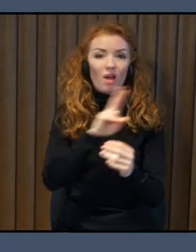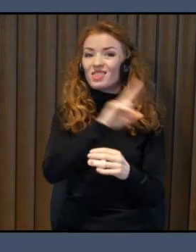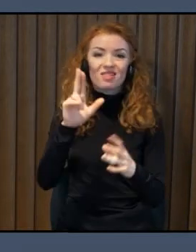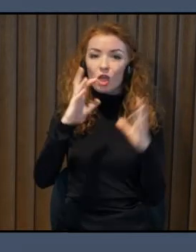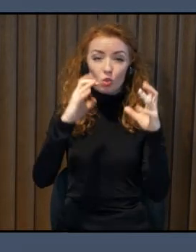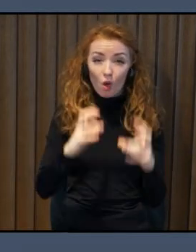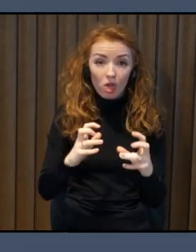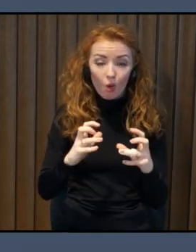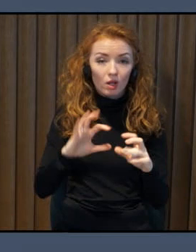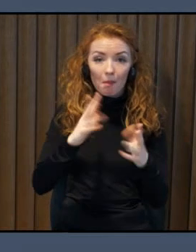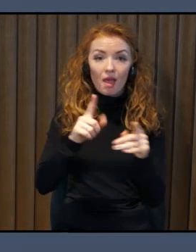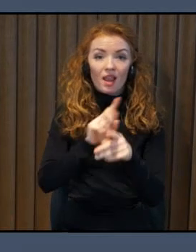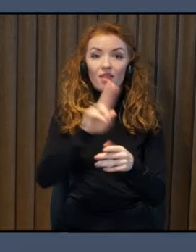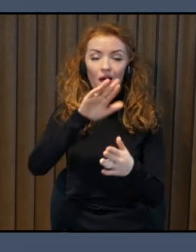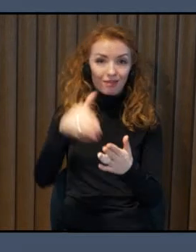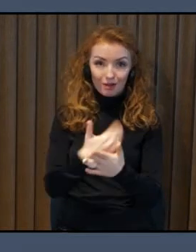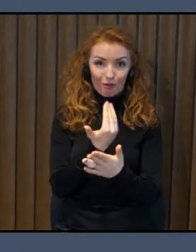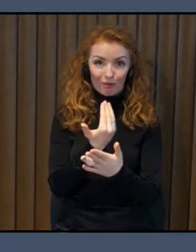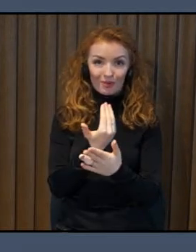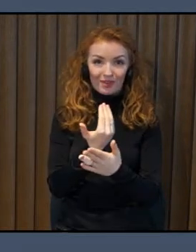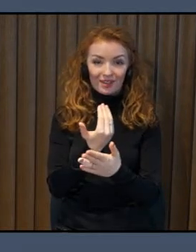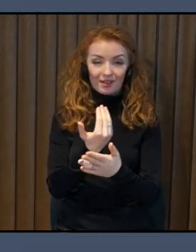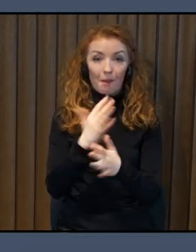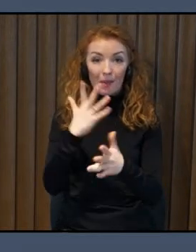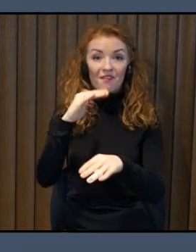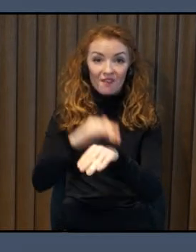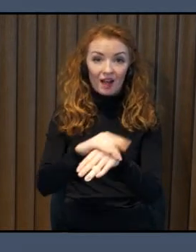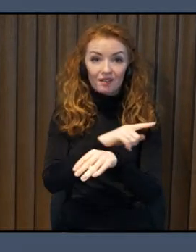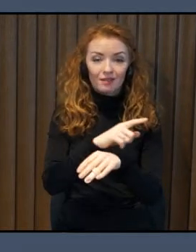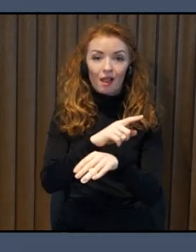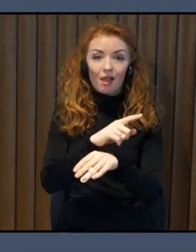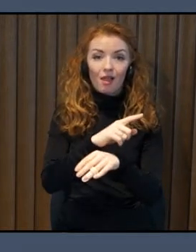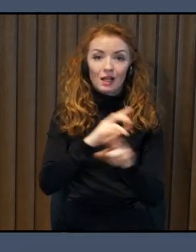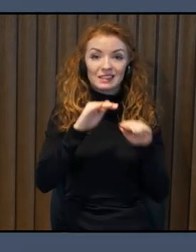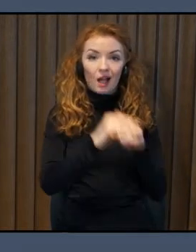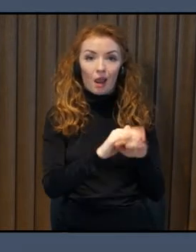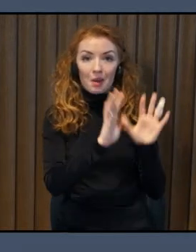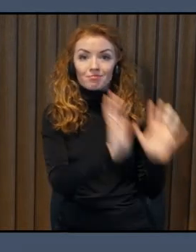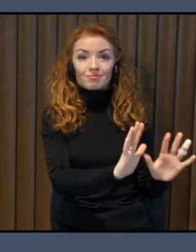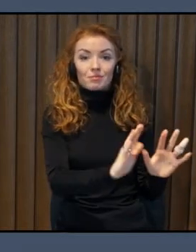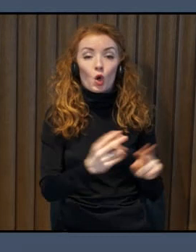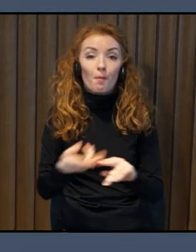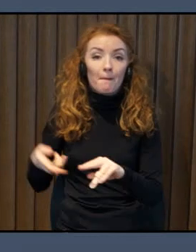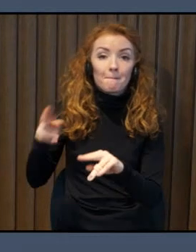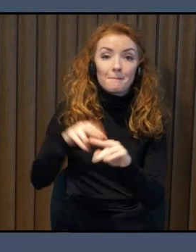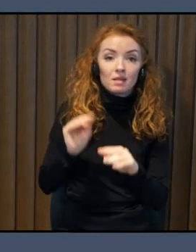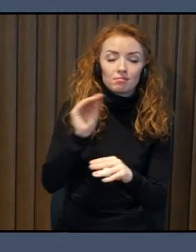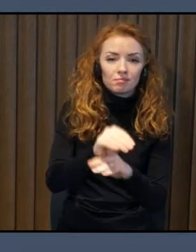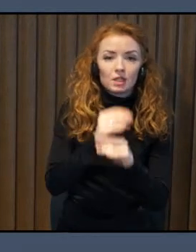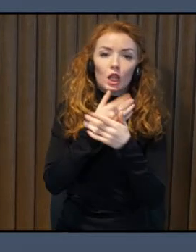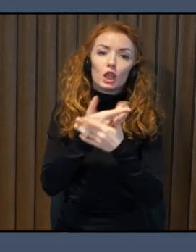And then architects came up with a solution not to demolish, not to renovate, but